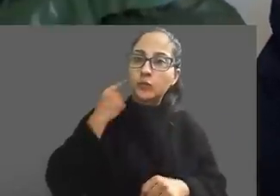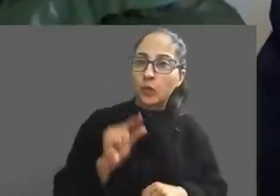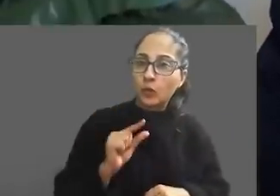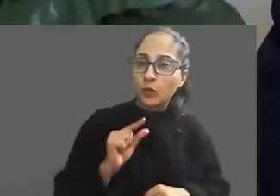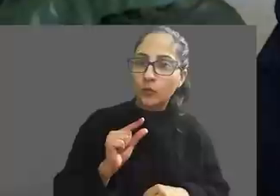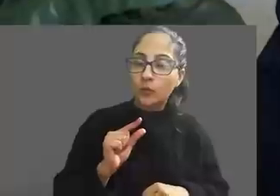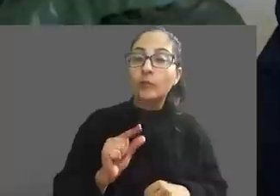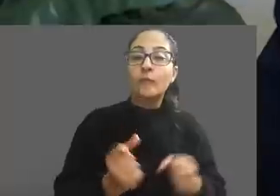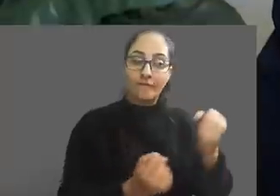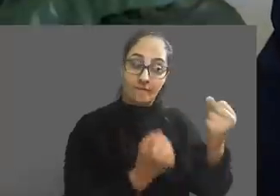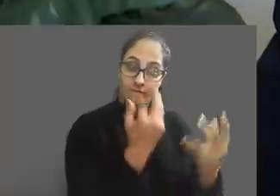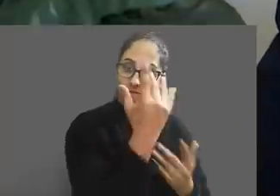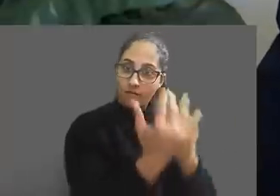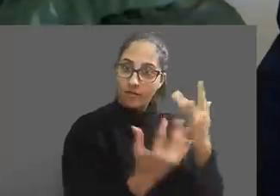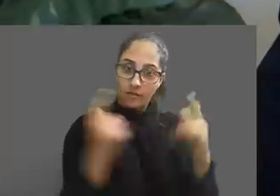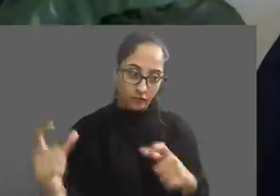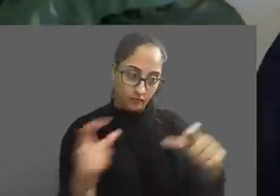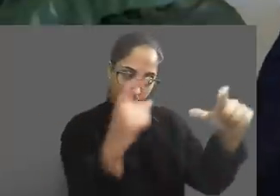na chhore taaye.